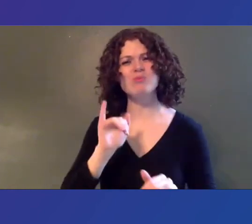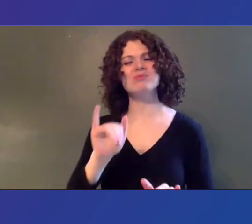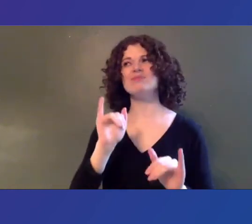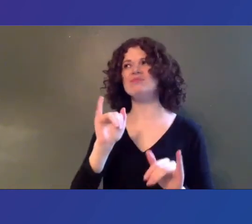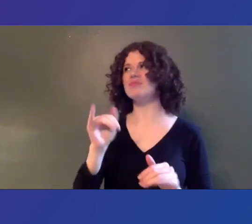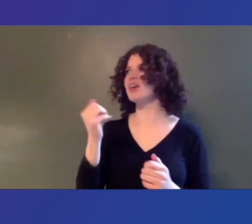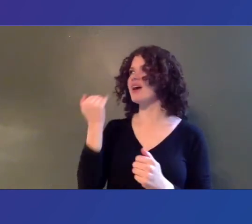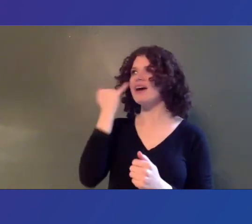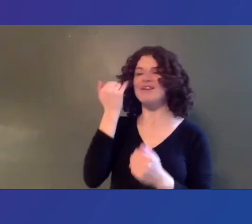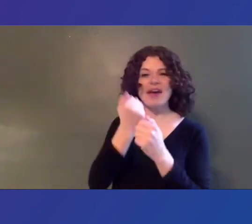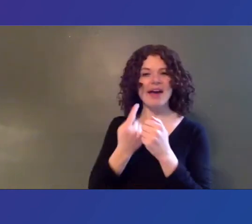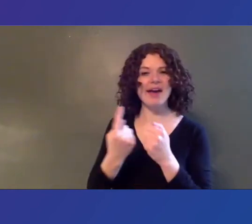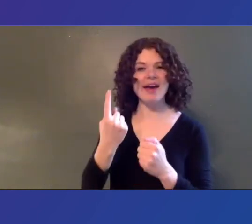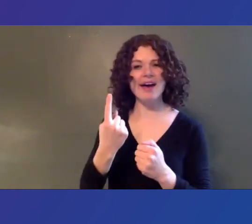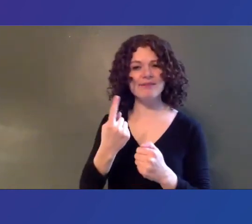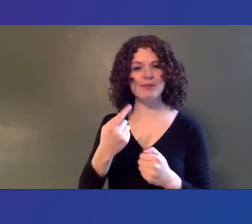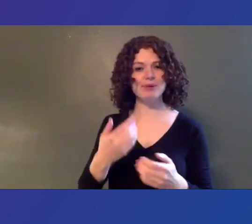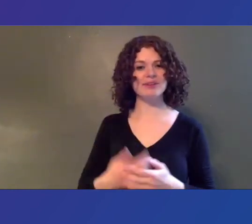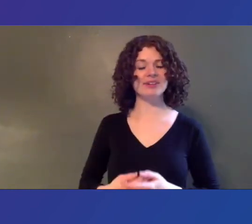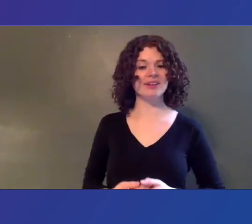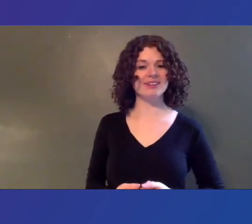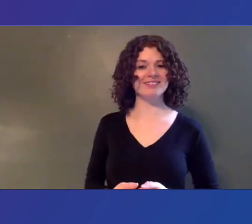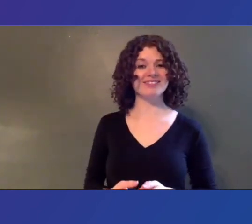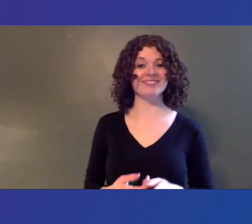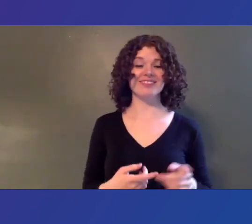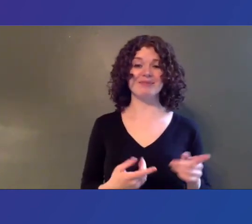you're wrong. She brought in money to Outward Bound, but she also,